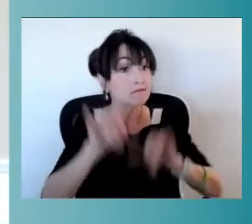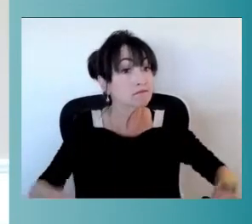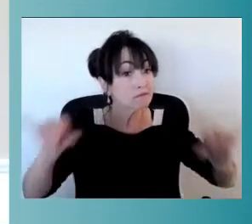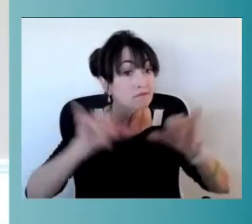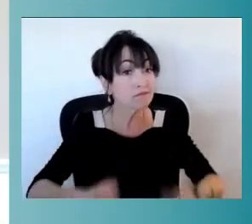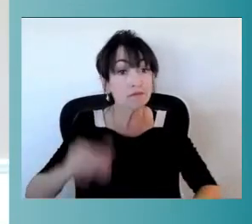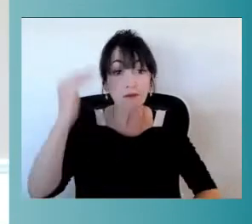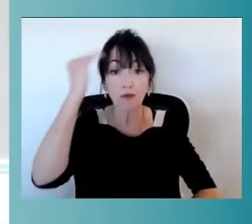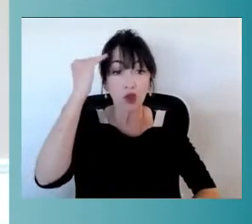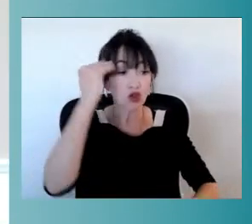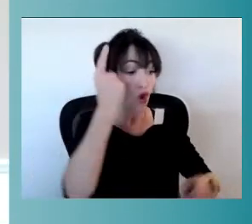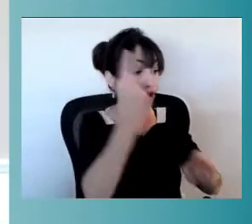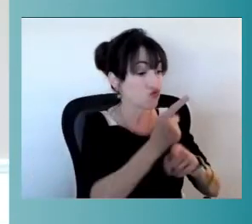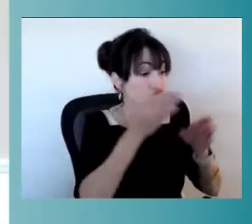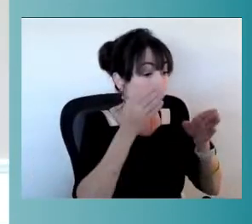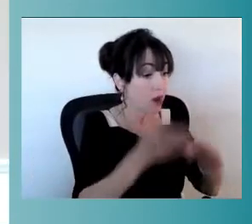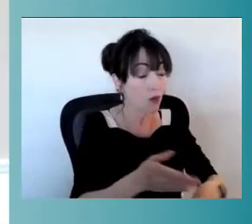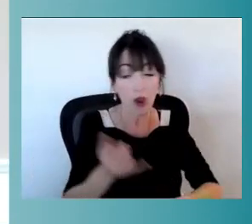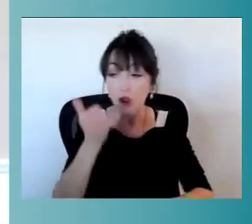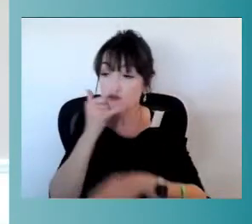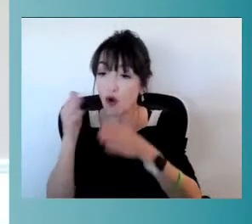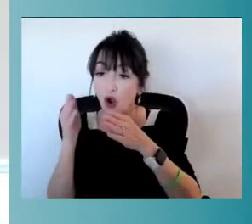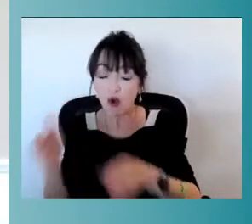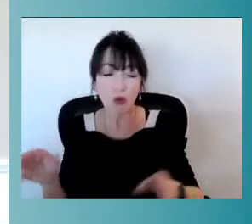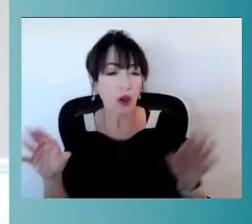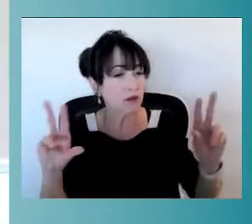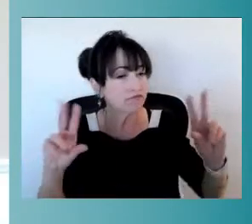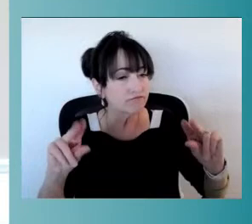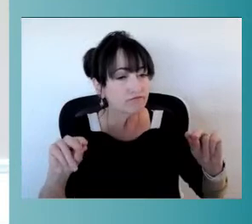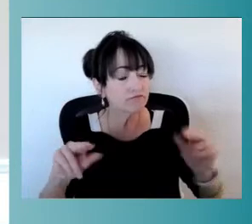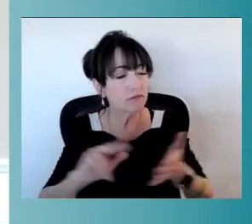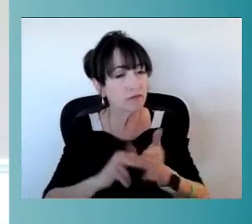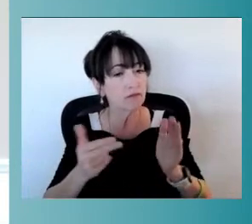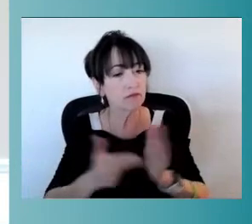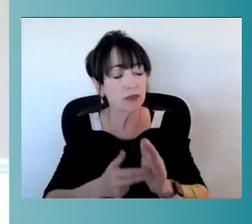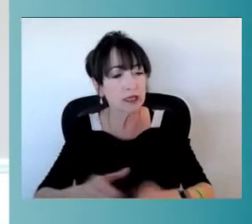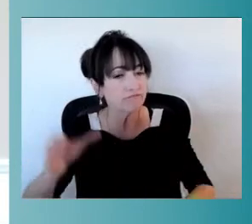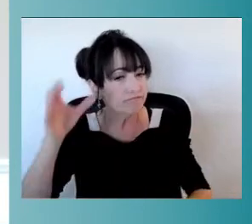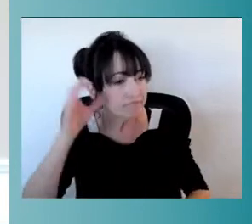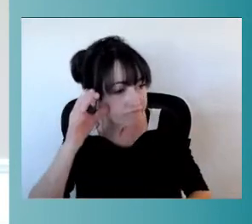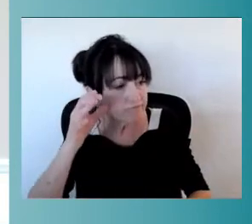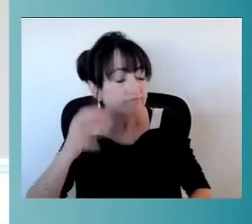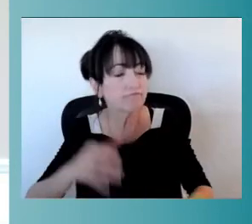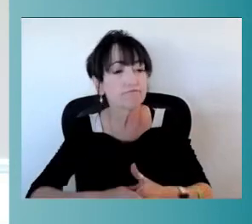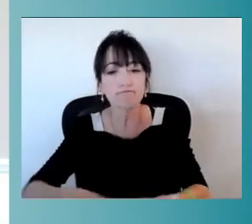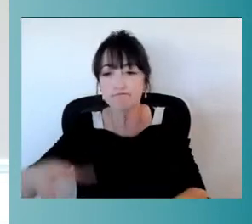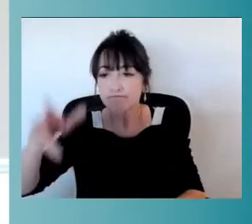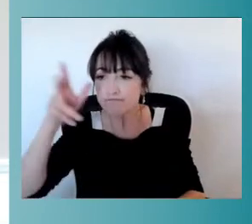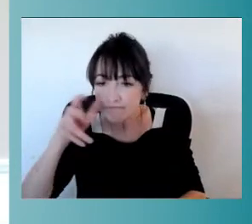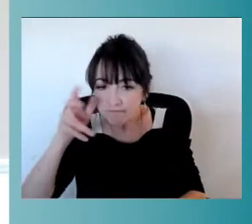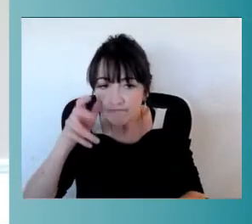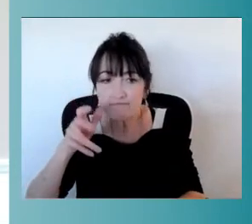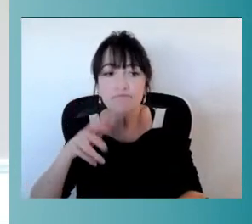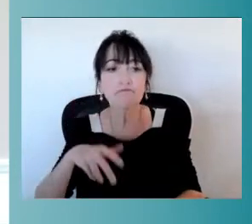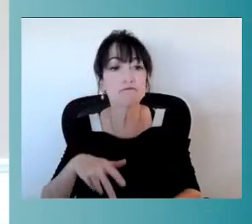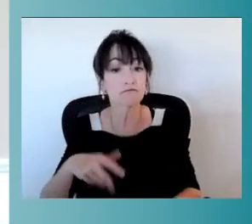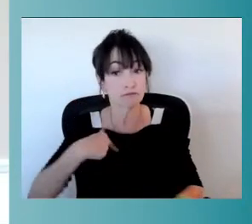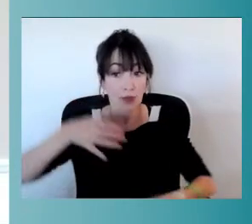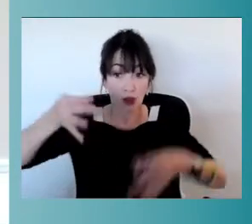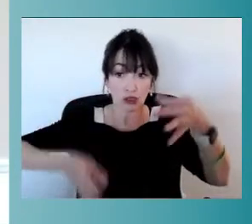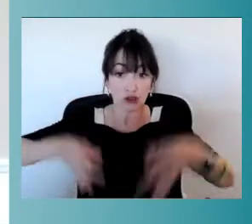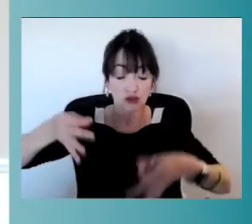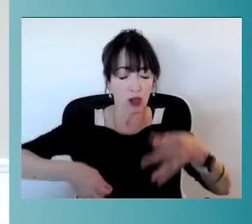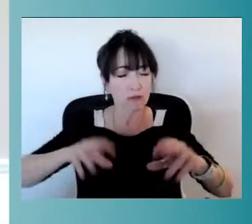way or wrong way to do it. It's simply listening, holding space, withholding judgment,